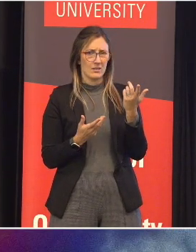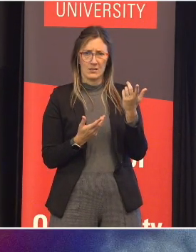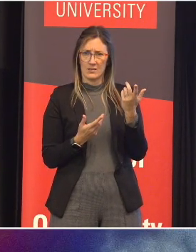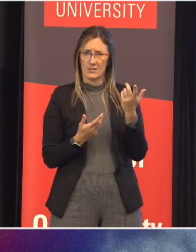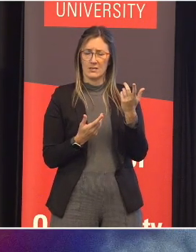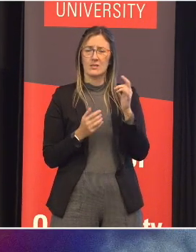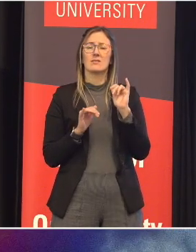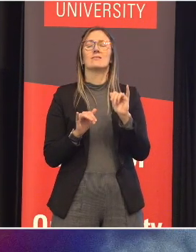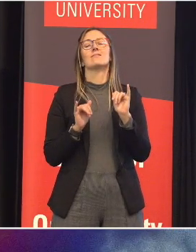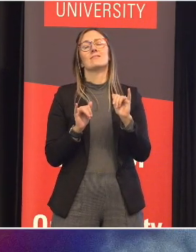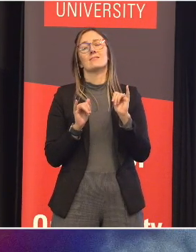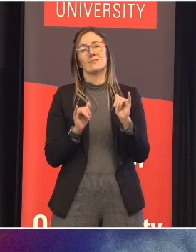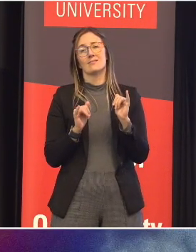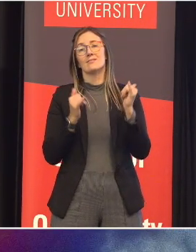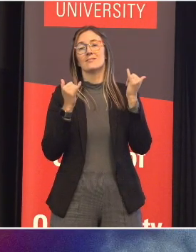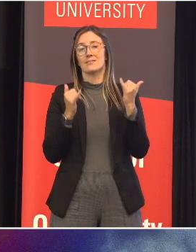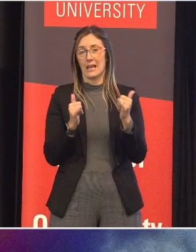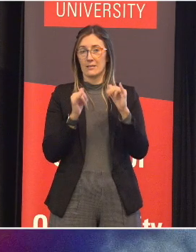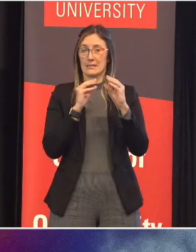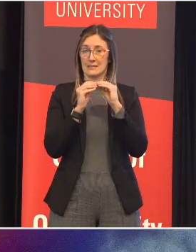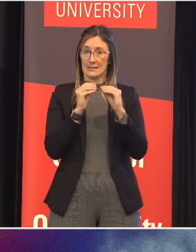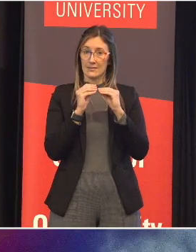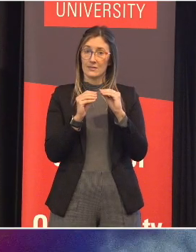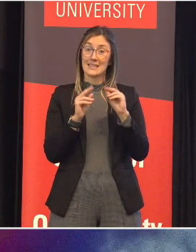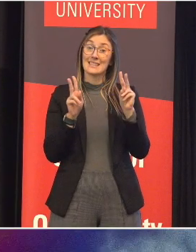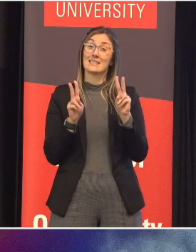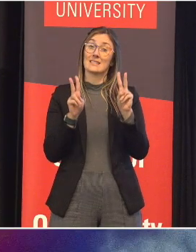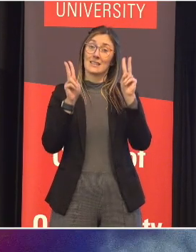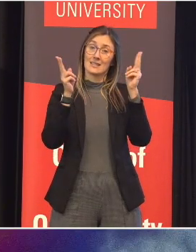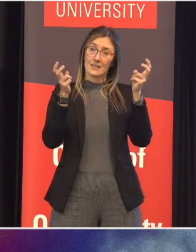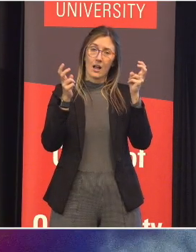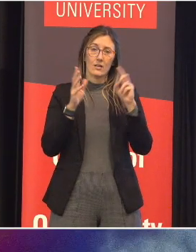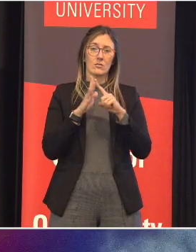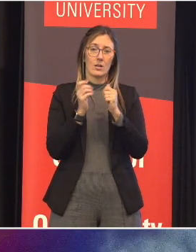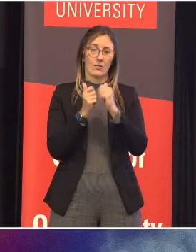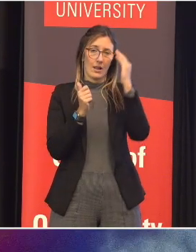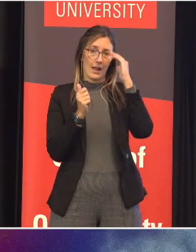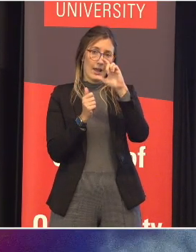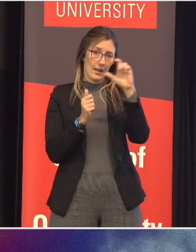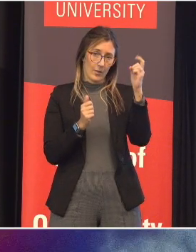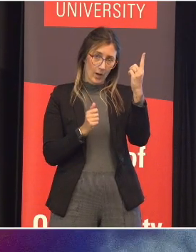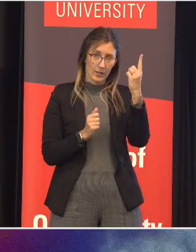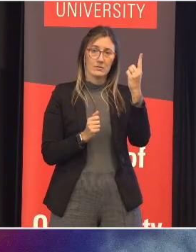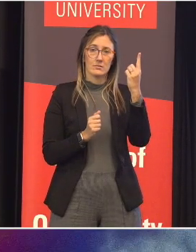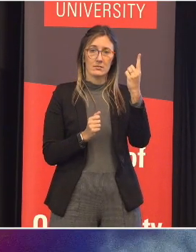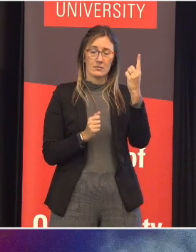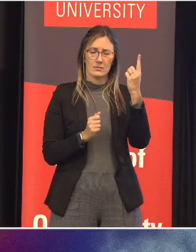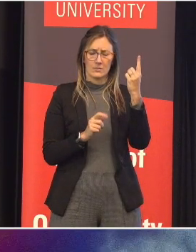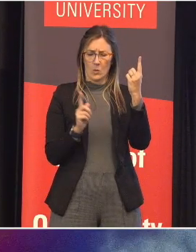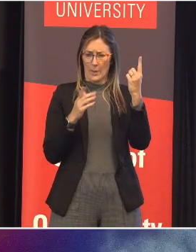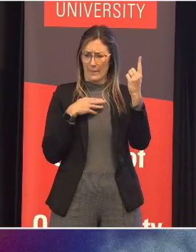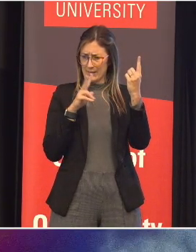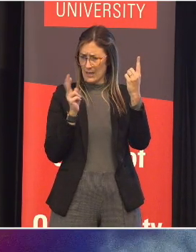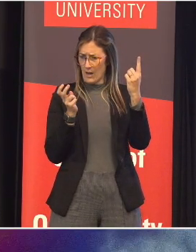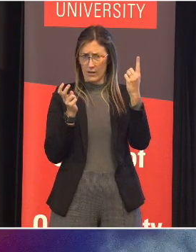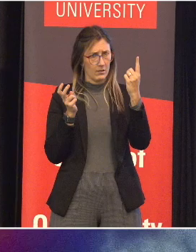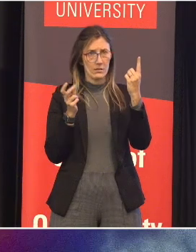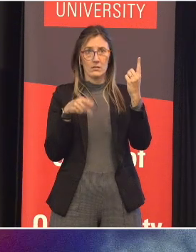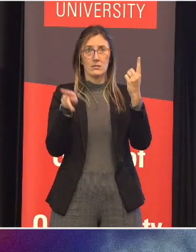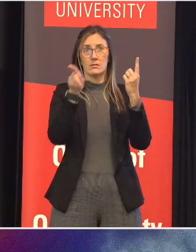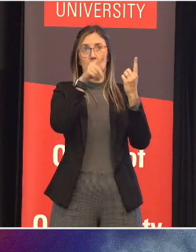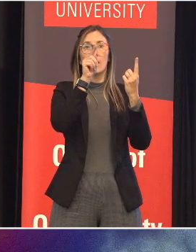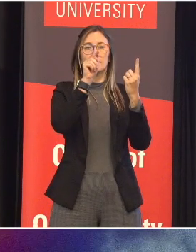So now that you know we got to start with a heading 1 or a title attribute, you come back up here, where's my title? There it is. So I'm going